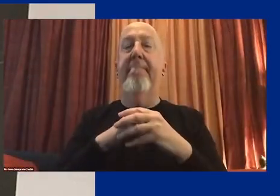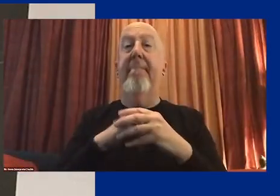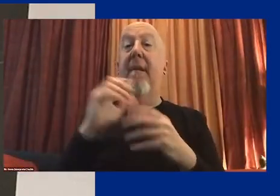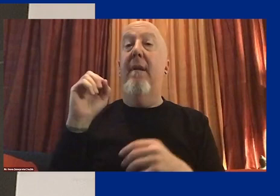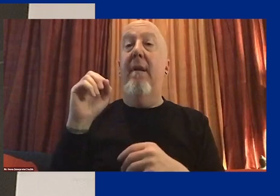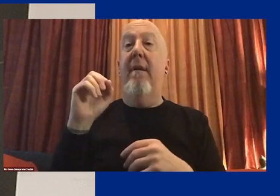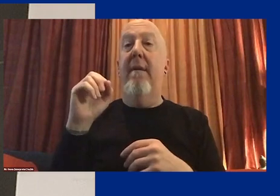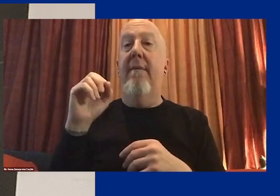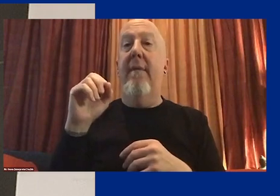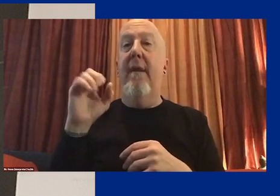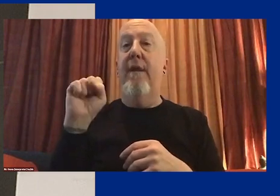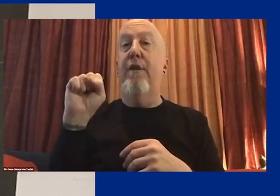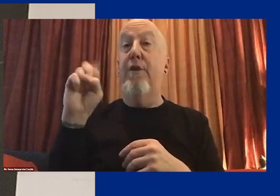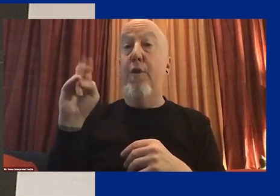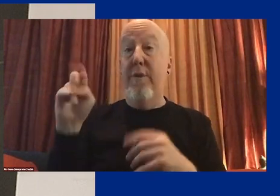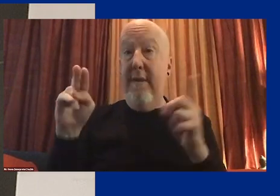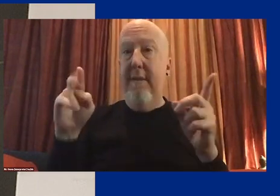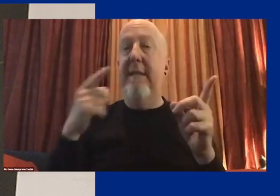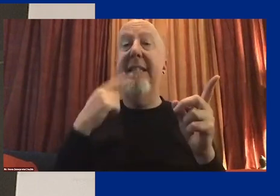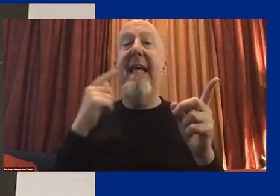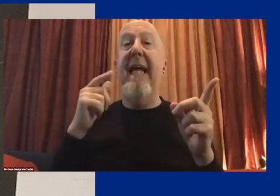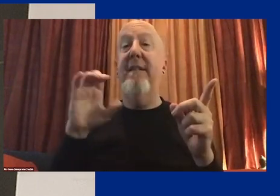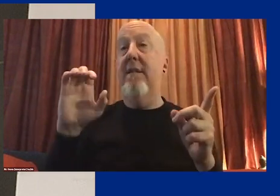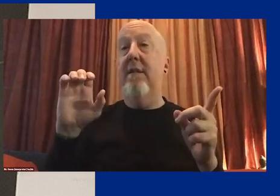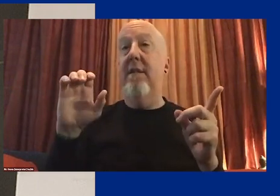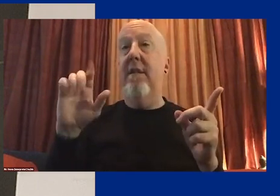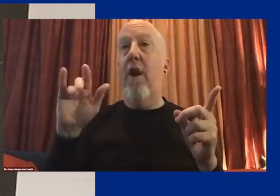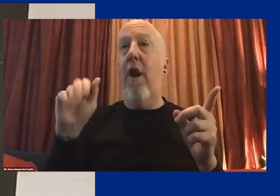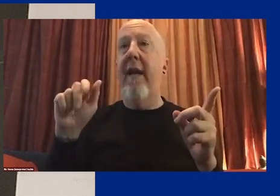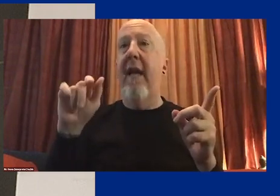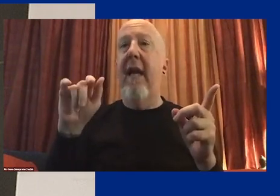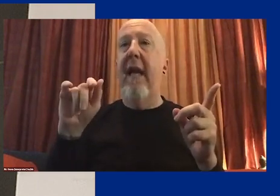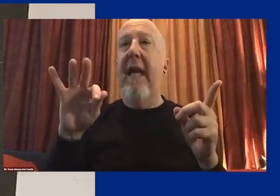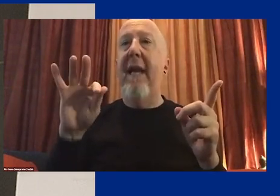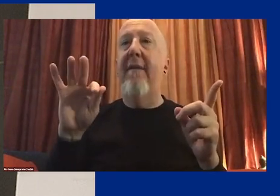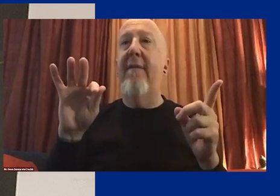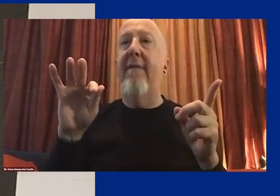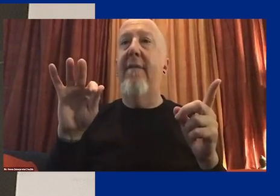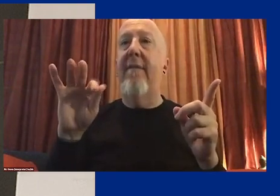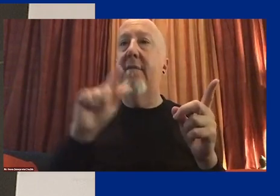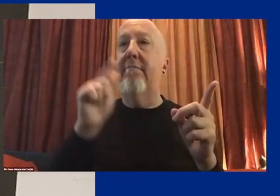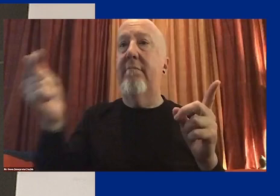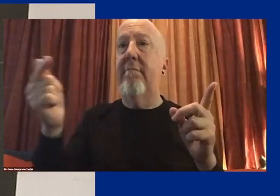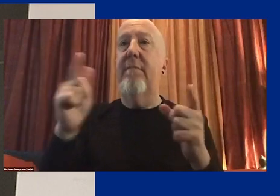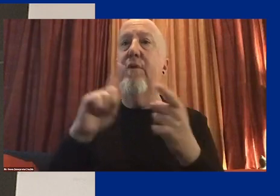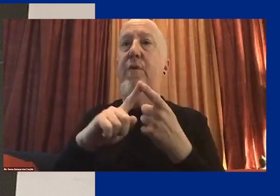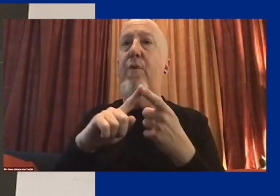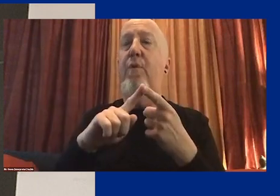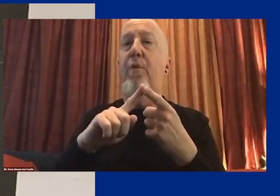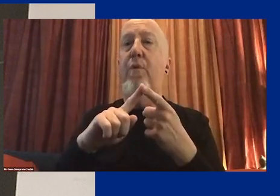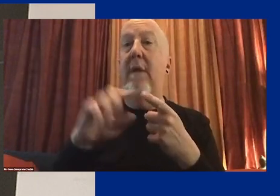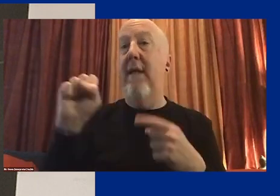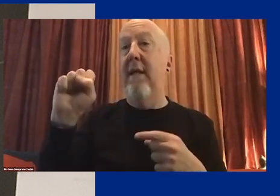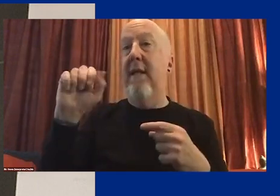so Claudia, if you want to pass it on to Sandra and Brandy,